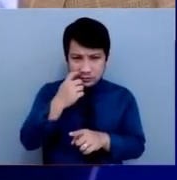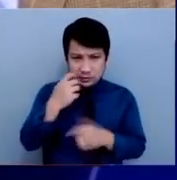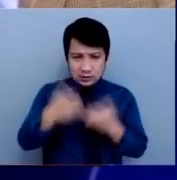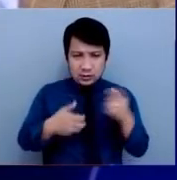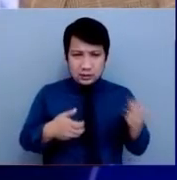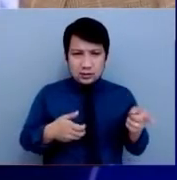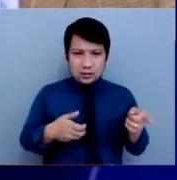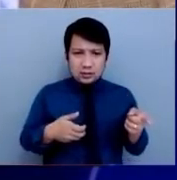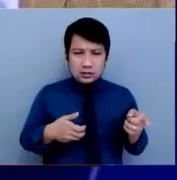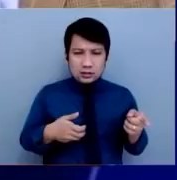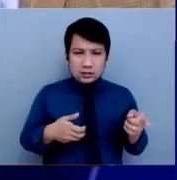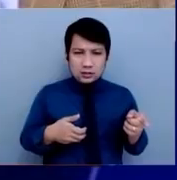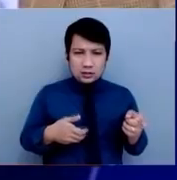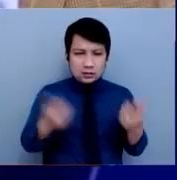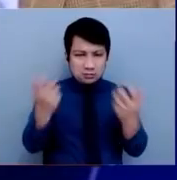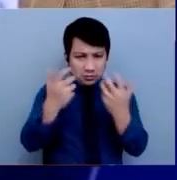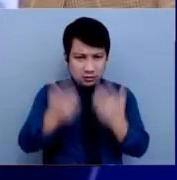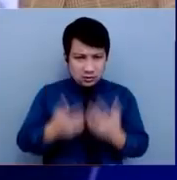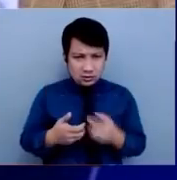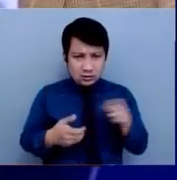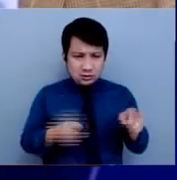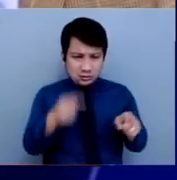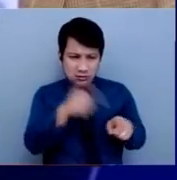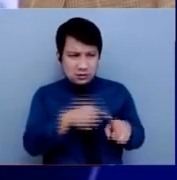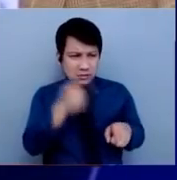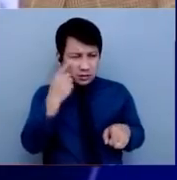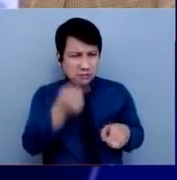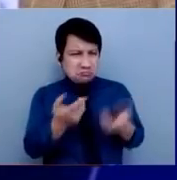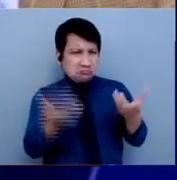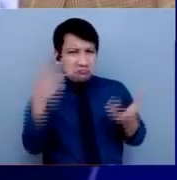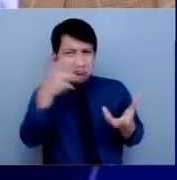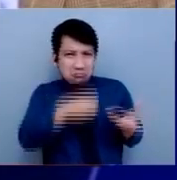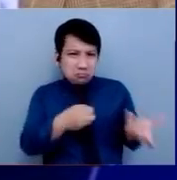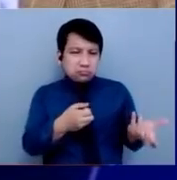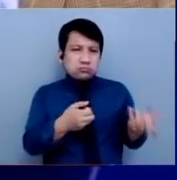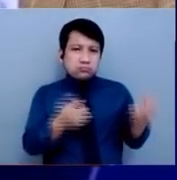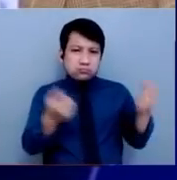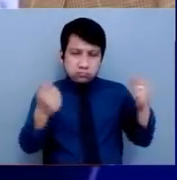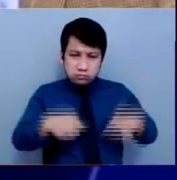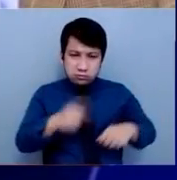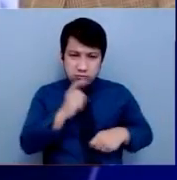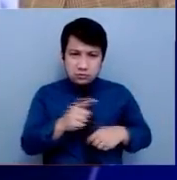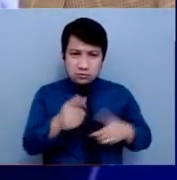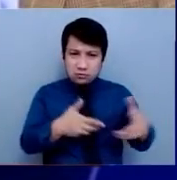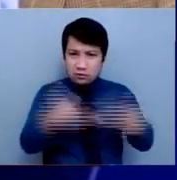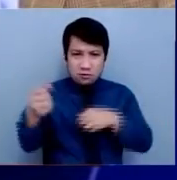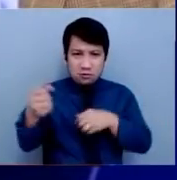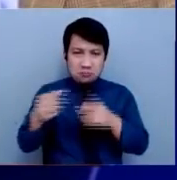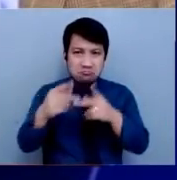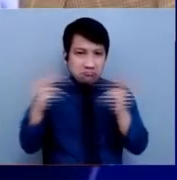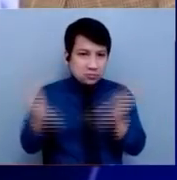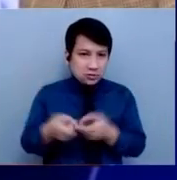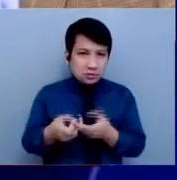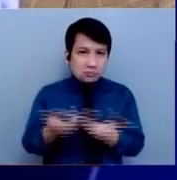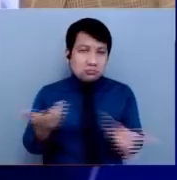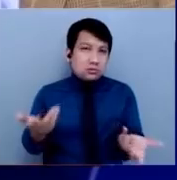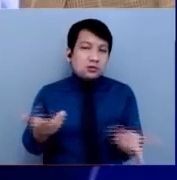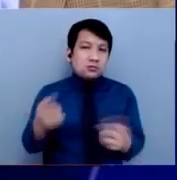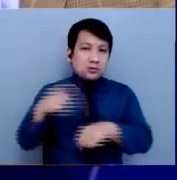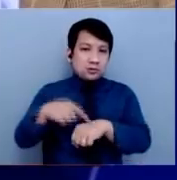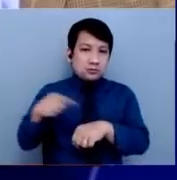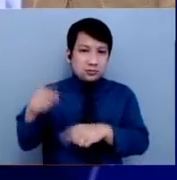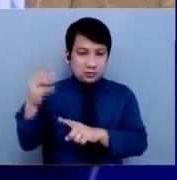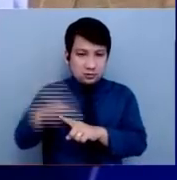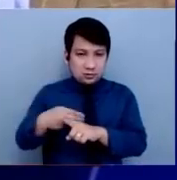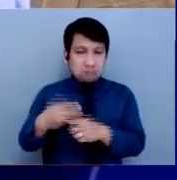February 25, in which case I suppose they were effectively out of office already by the time March came around.